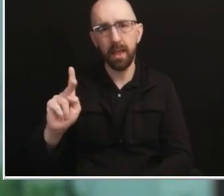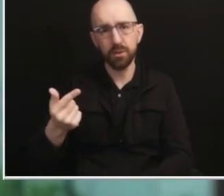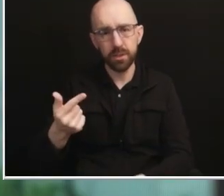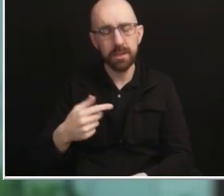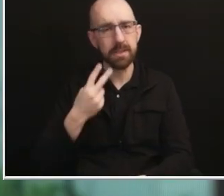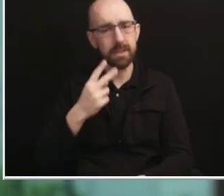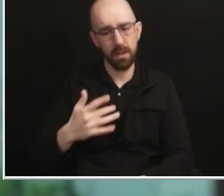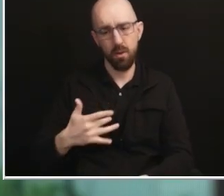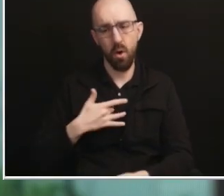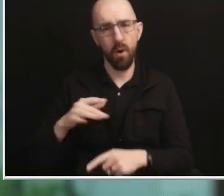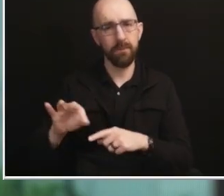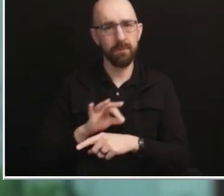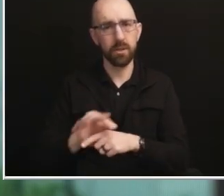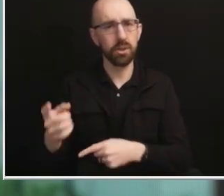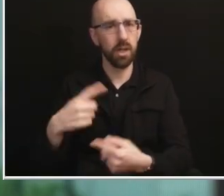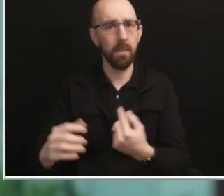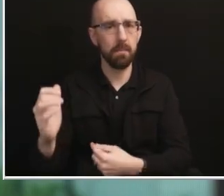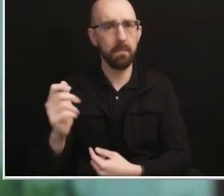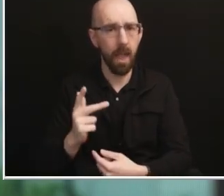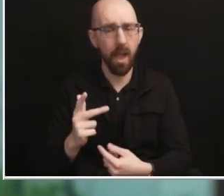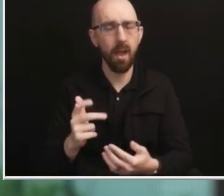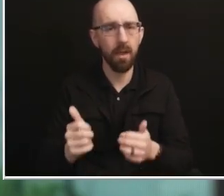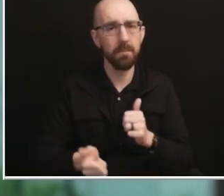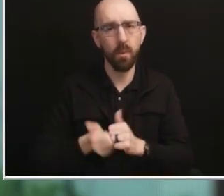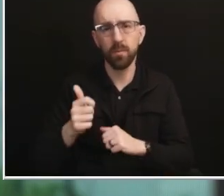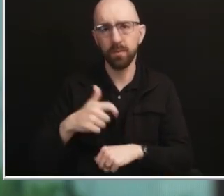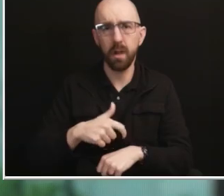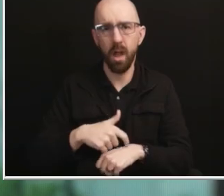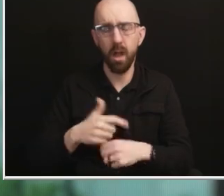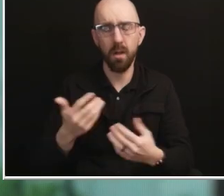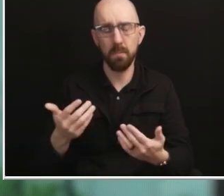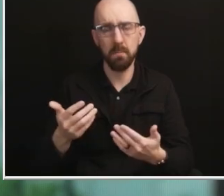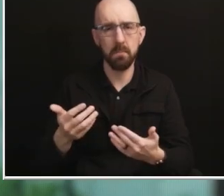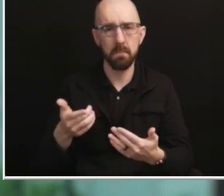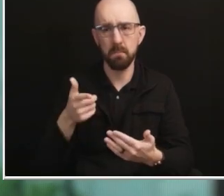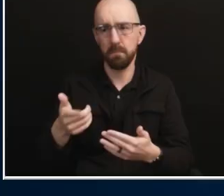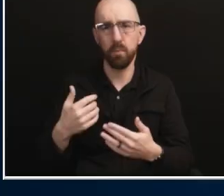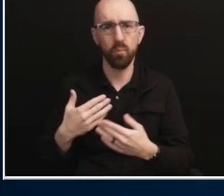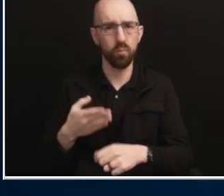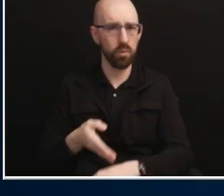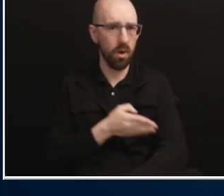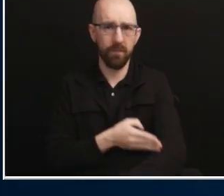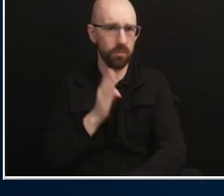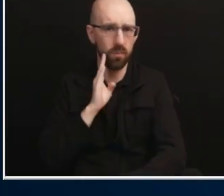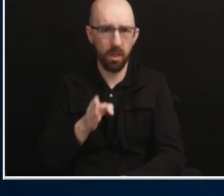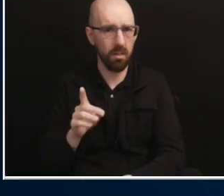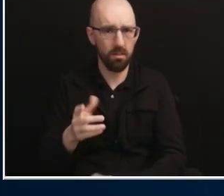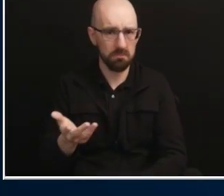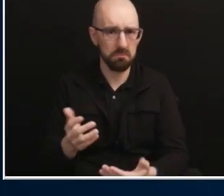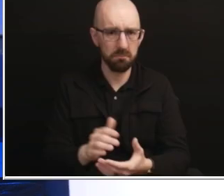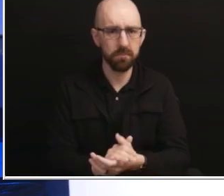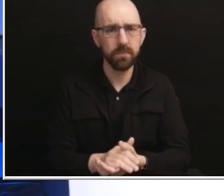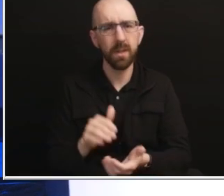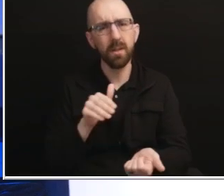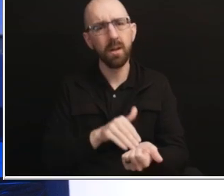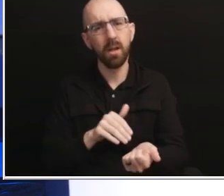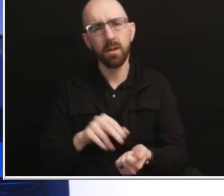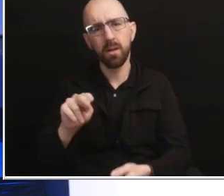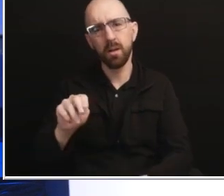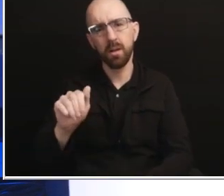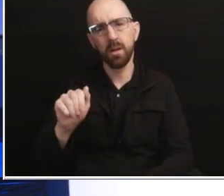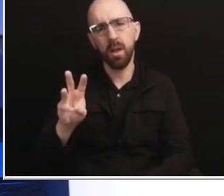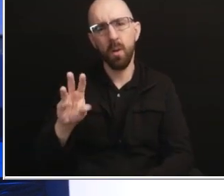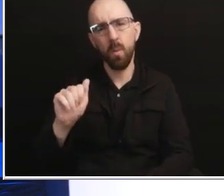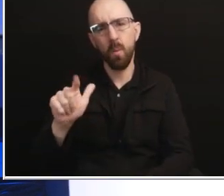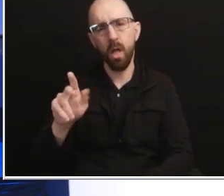come back. And in the majority of time, far and away, this recovers. Dr. Nowalnik, when is it advised for a patient in